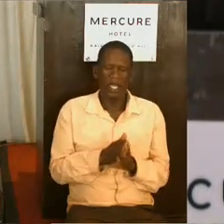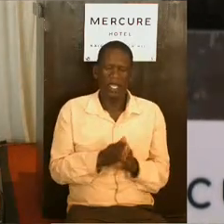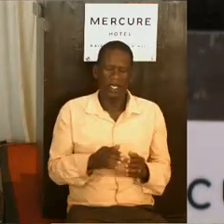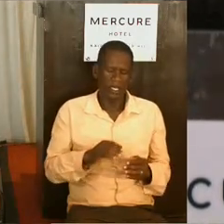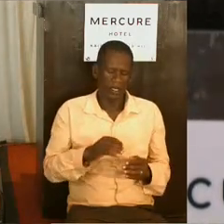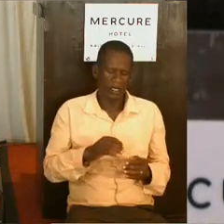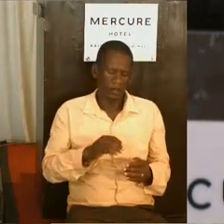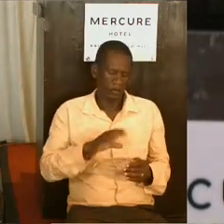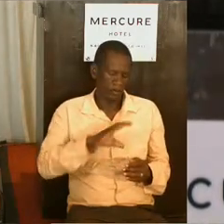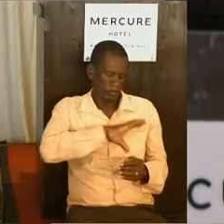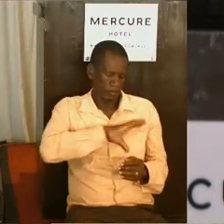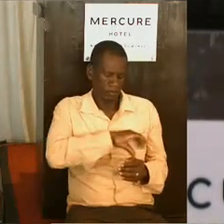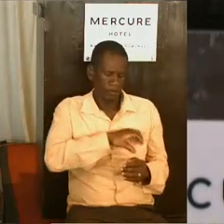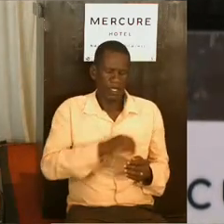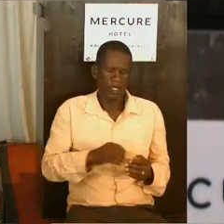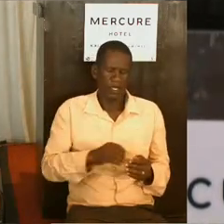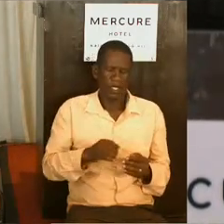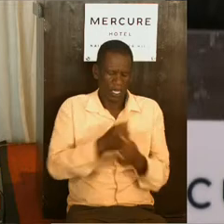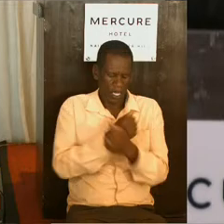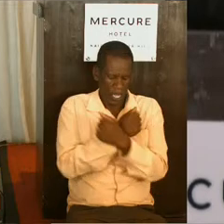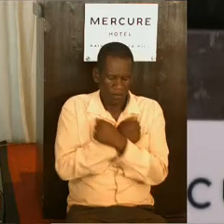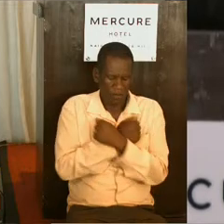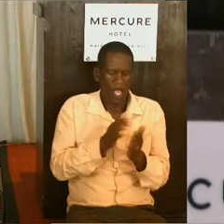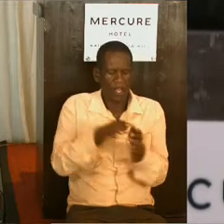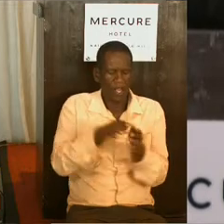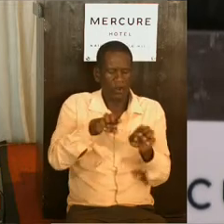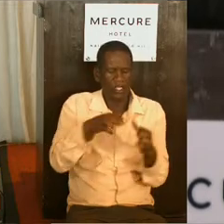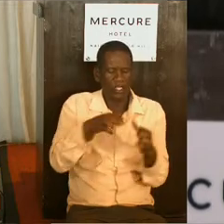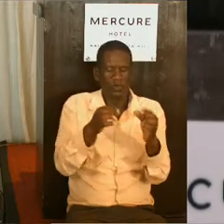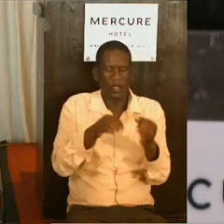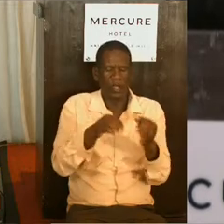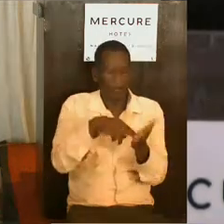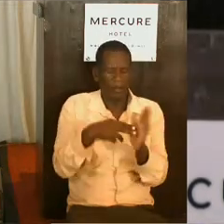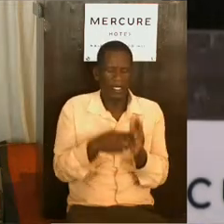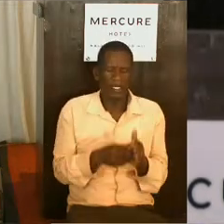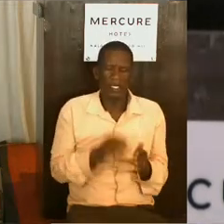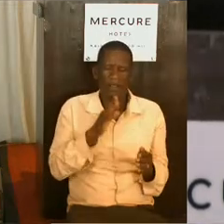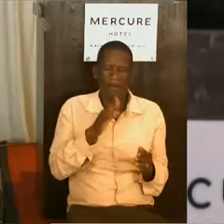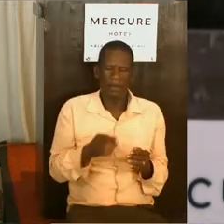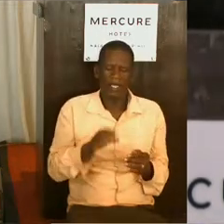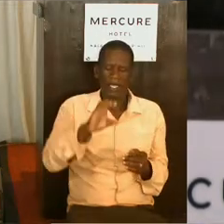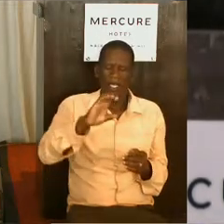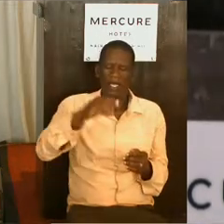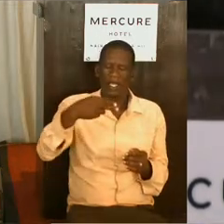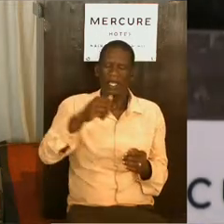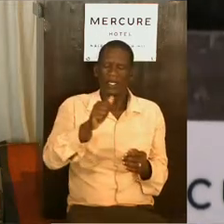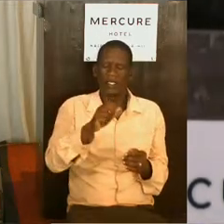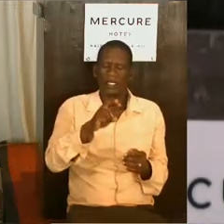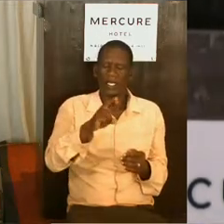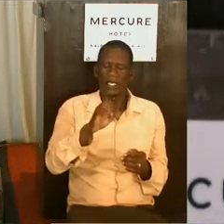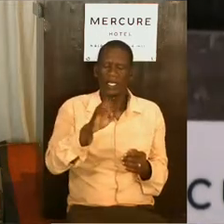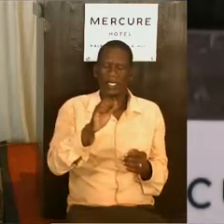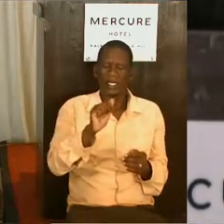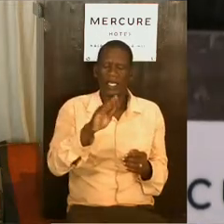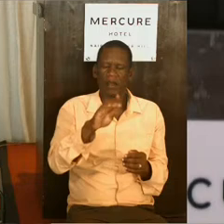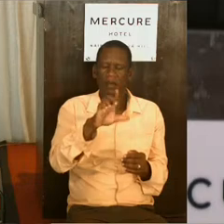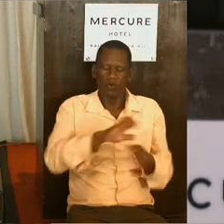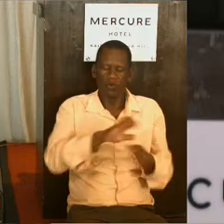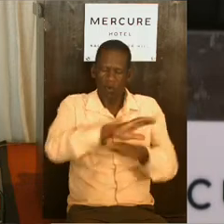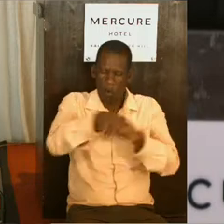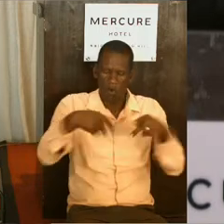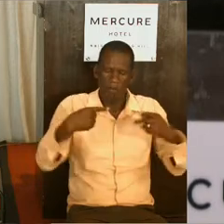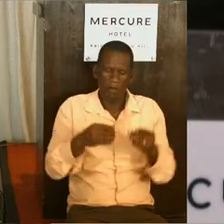compassion it also means being charitable to all people who are within